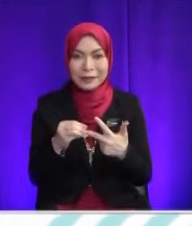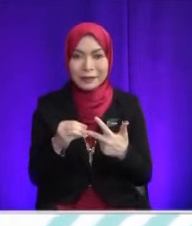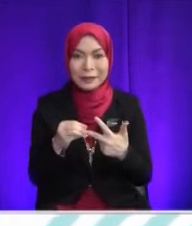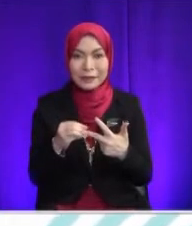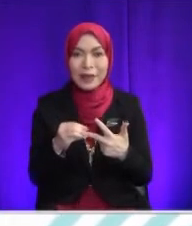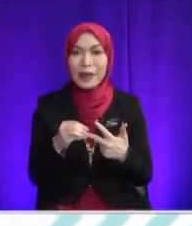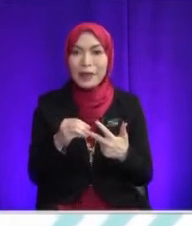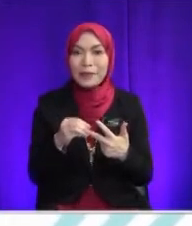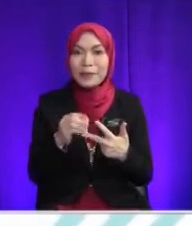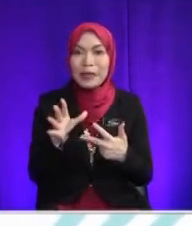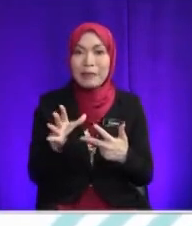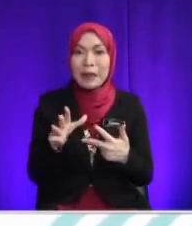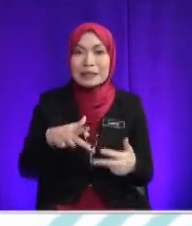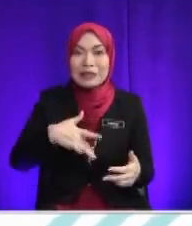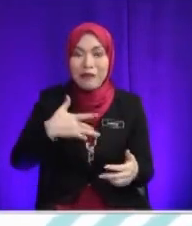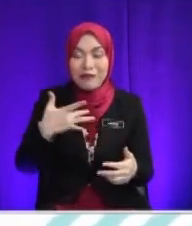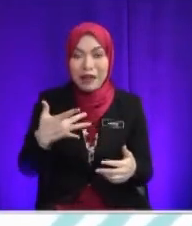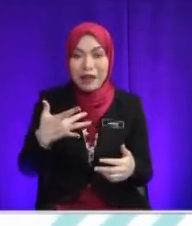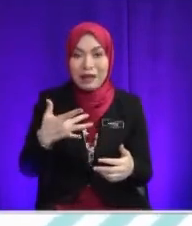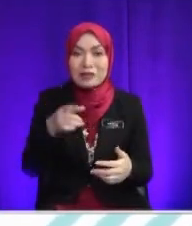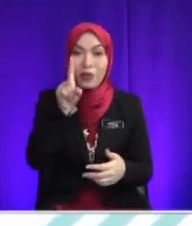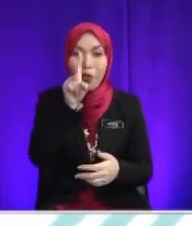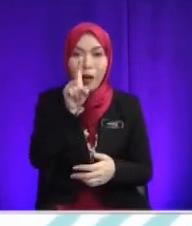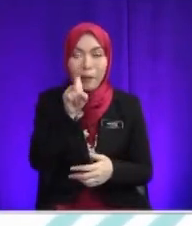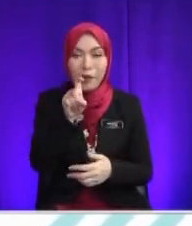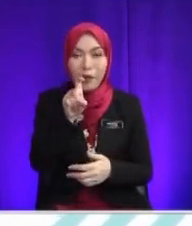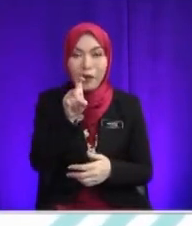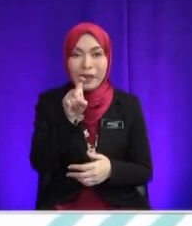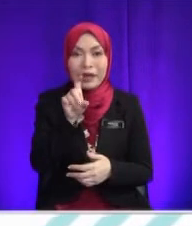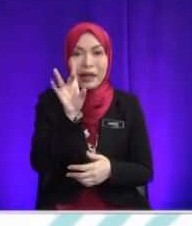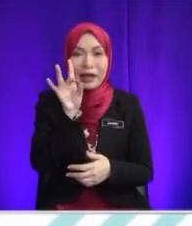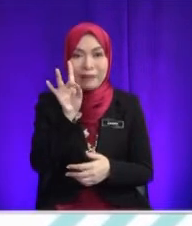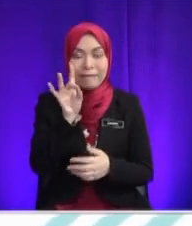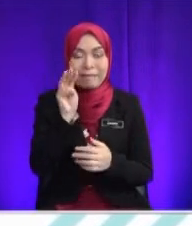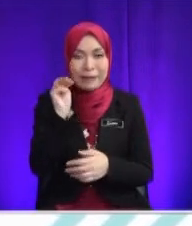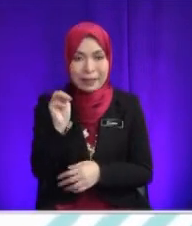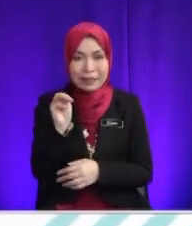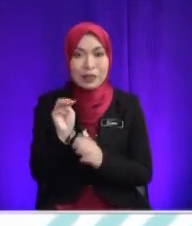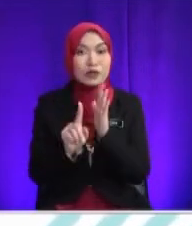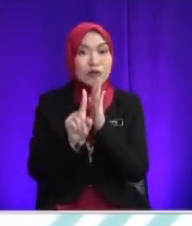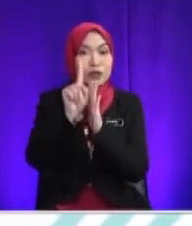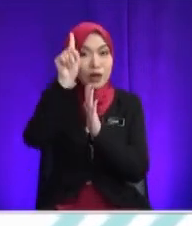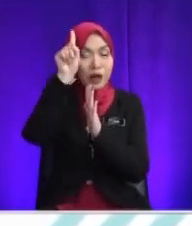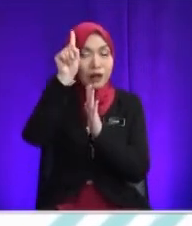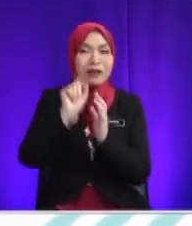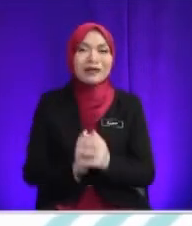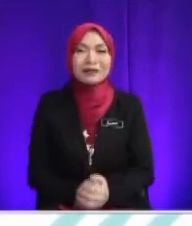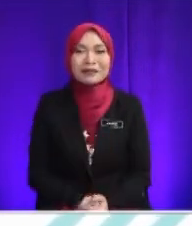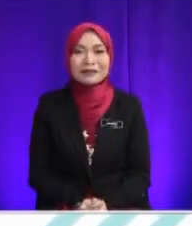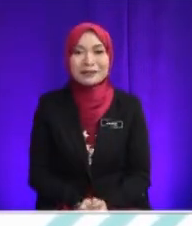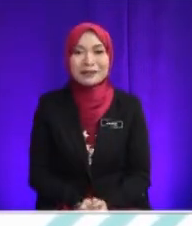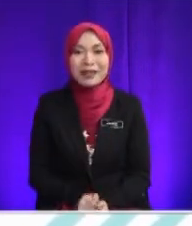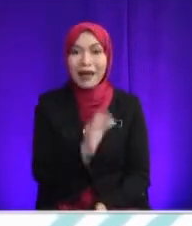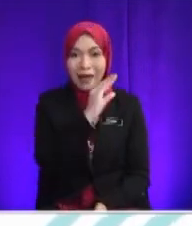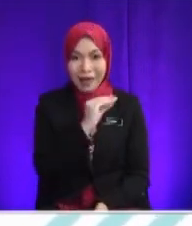He must have been at least 1.8 meters tall. At least 1.8 meter tall,